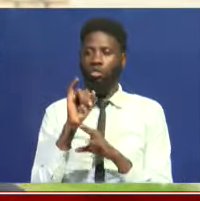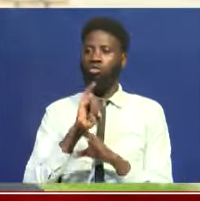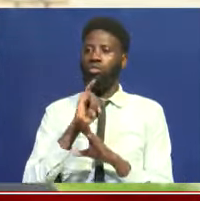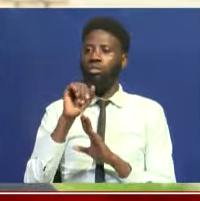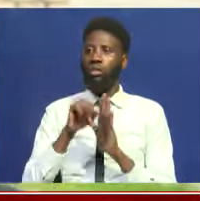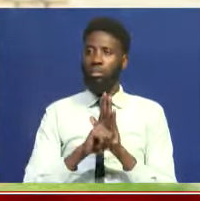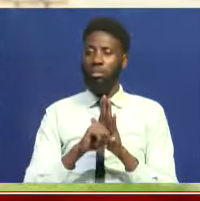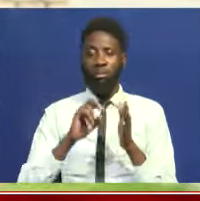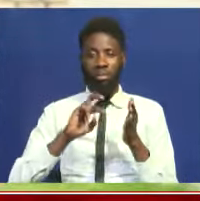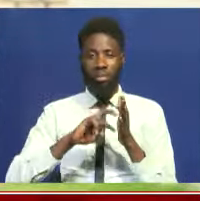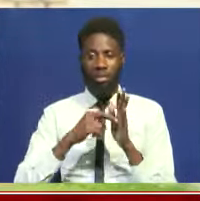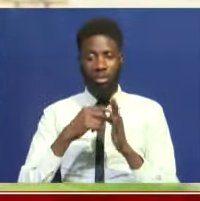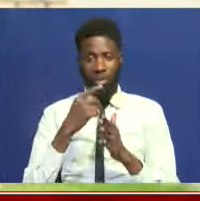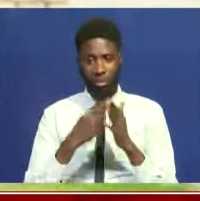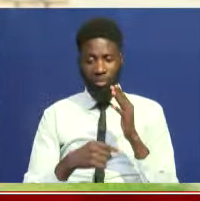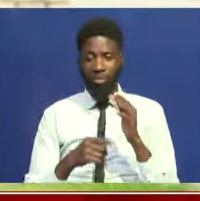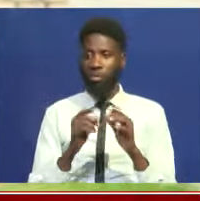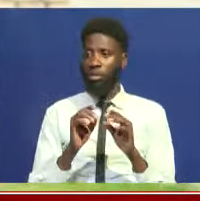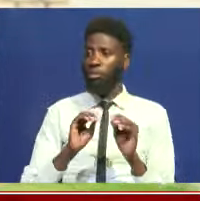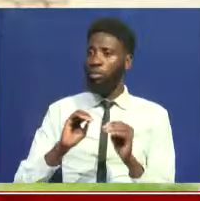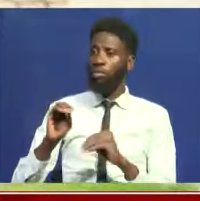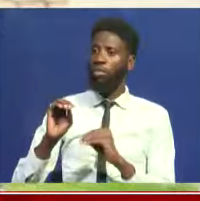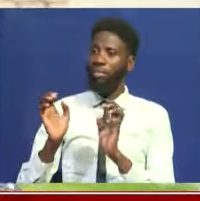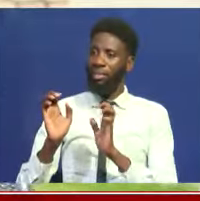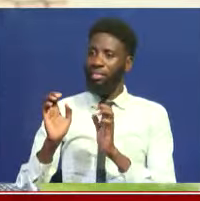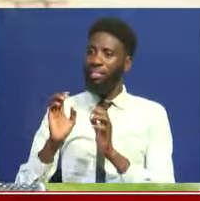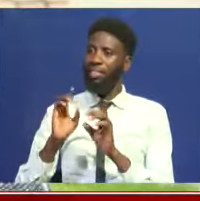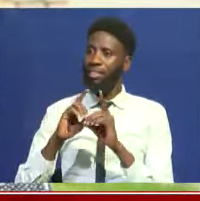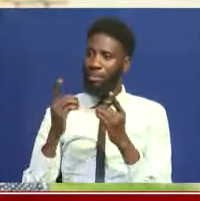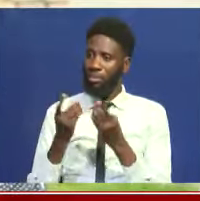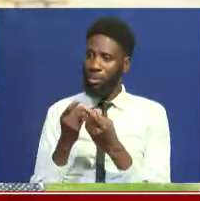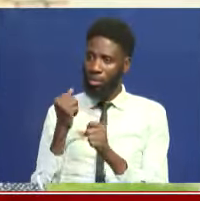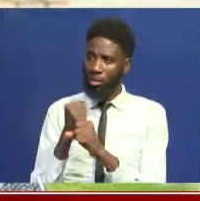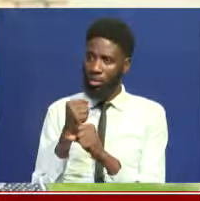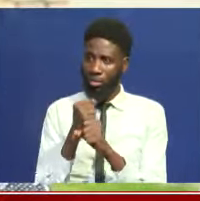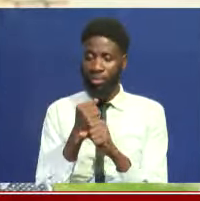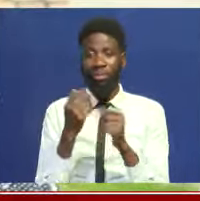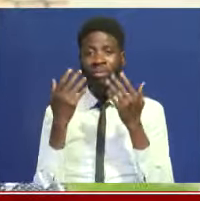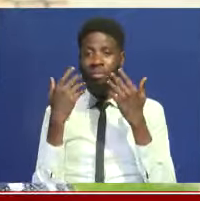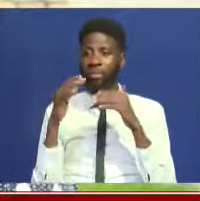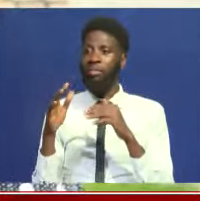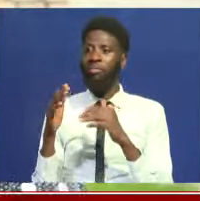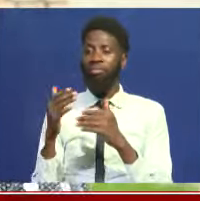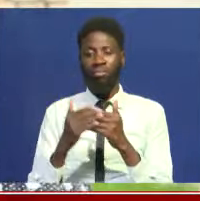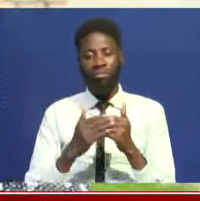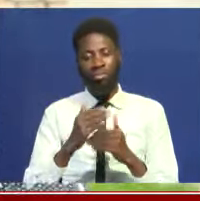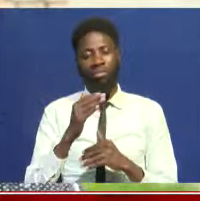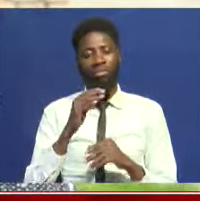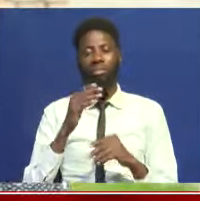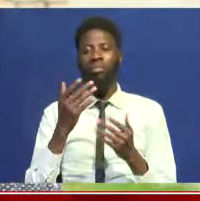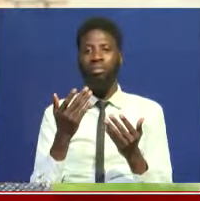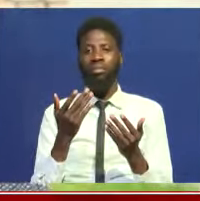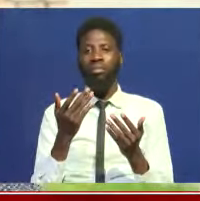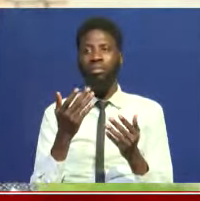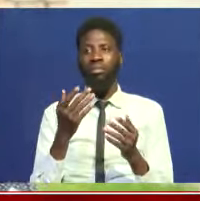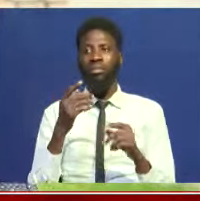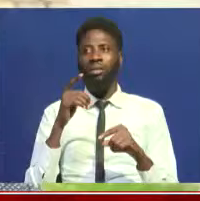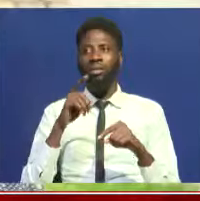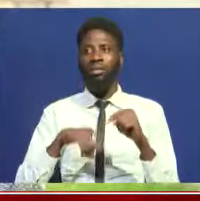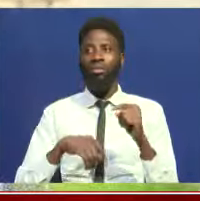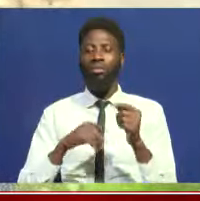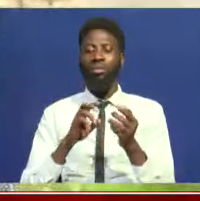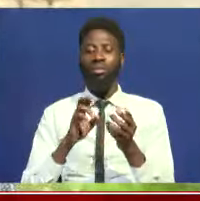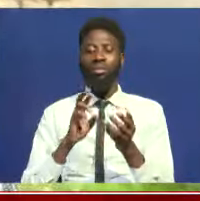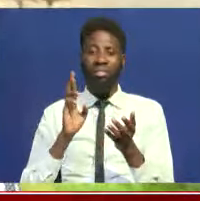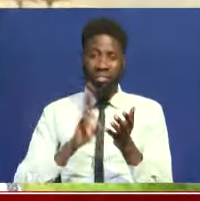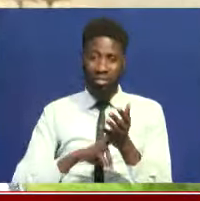ones who manage the emergency departments, as you see it, and after that, they cannot be registered until they complete the